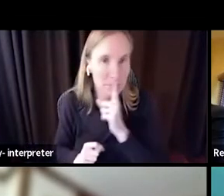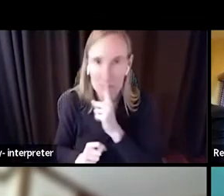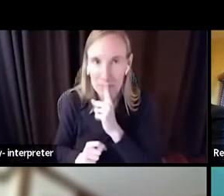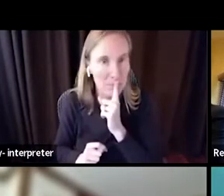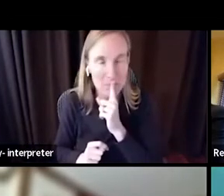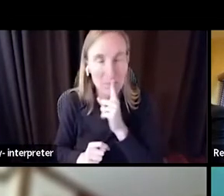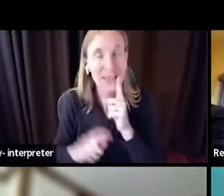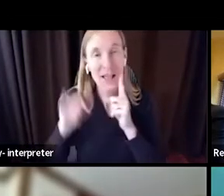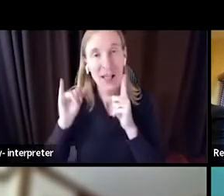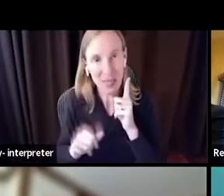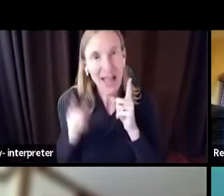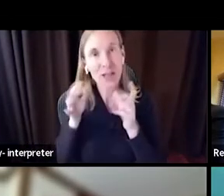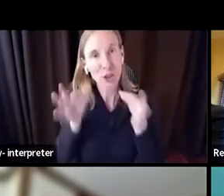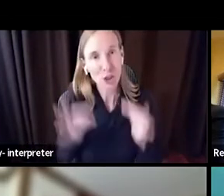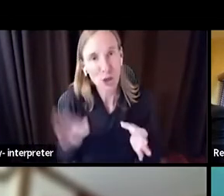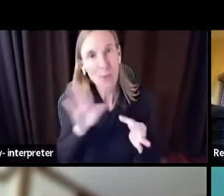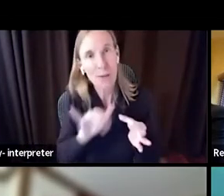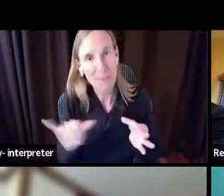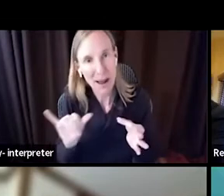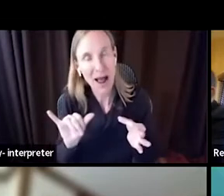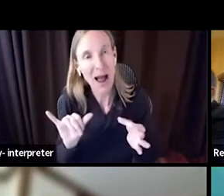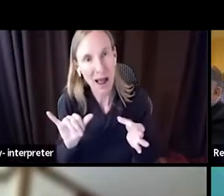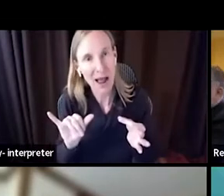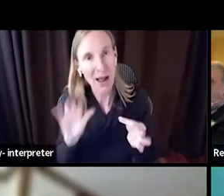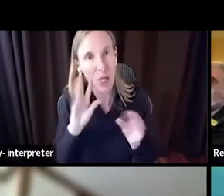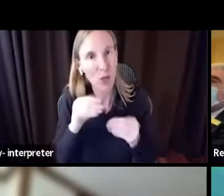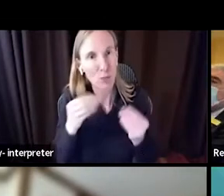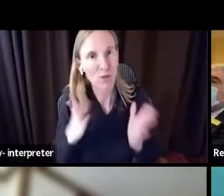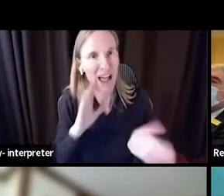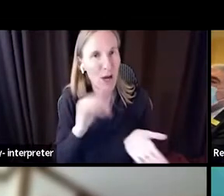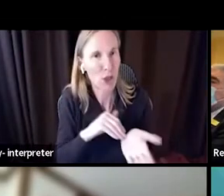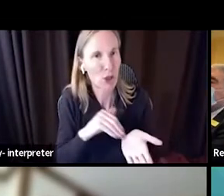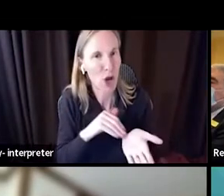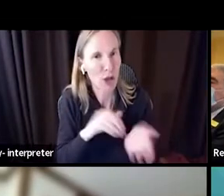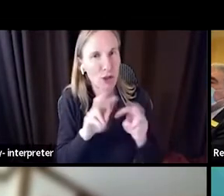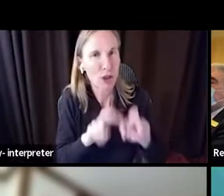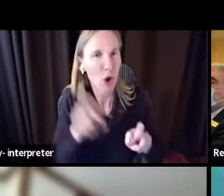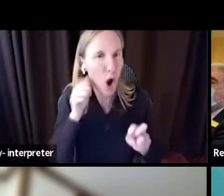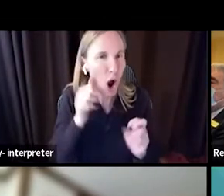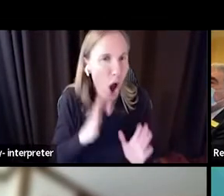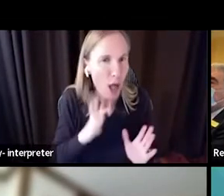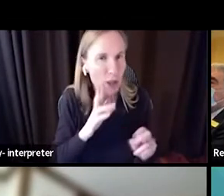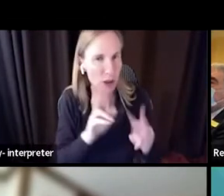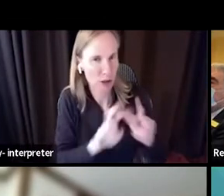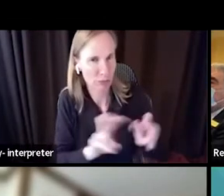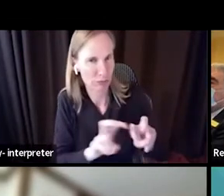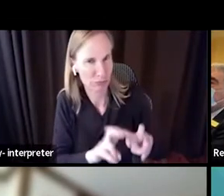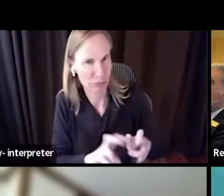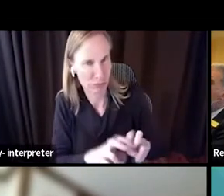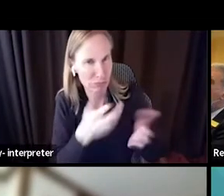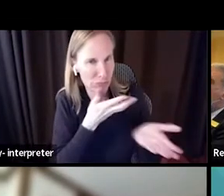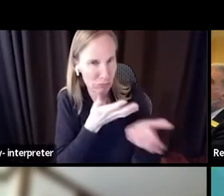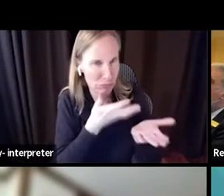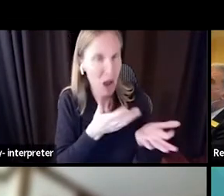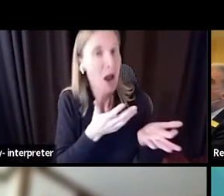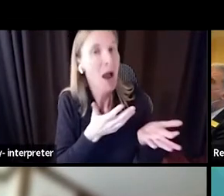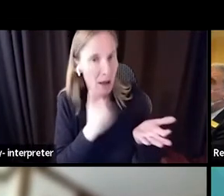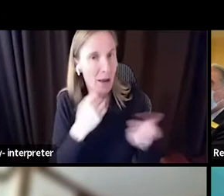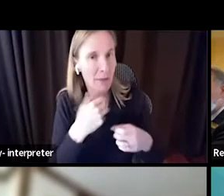largely be determined by the prescribing provider. And then what what will then happen is